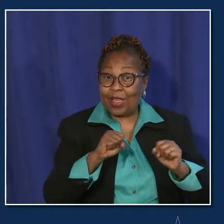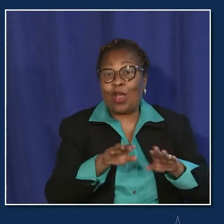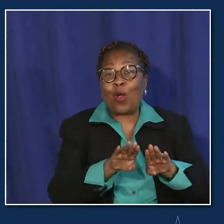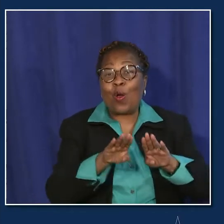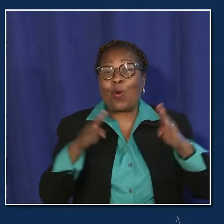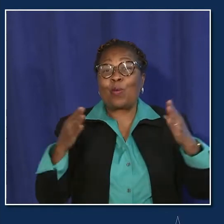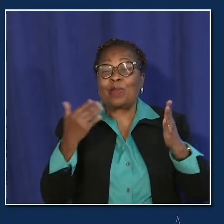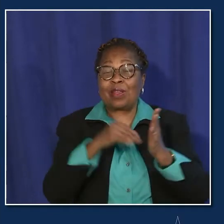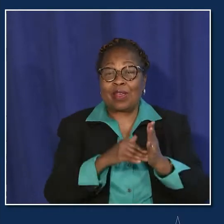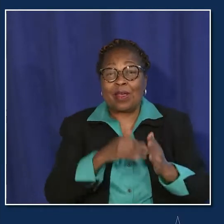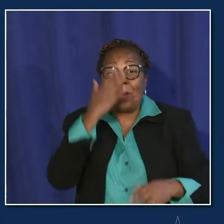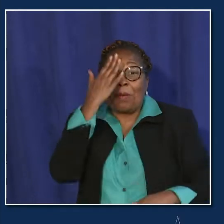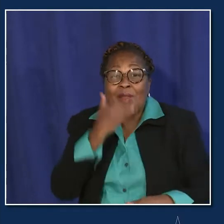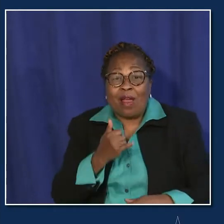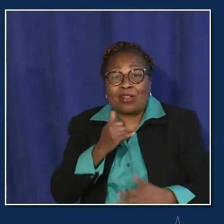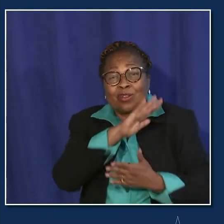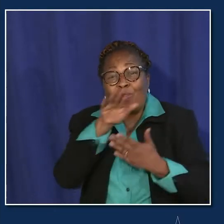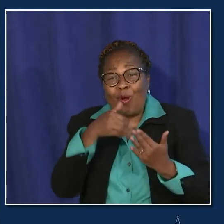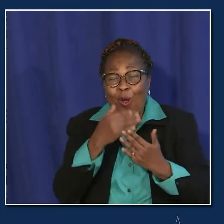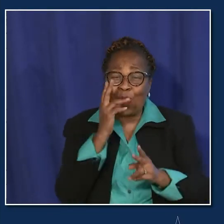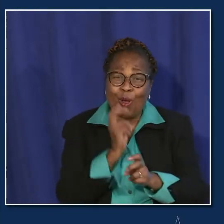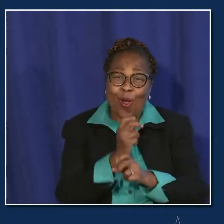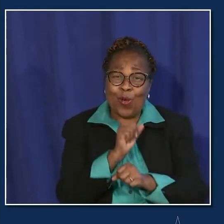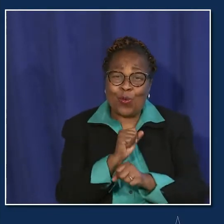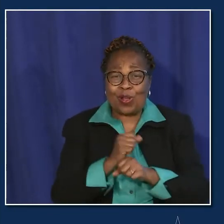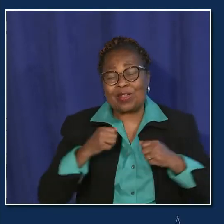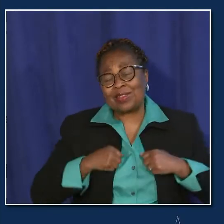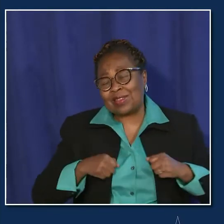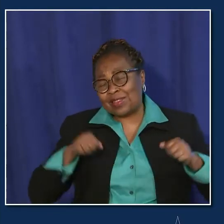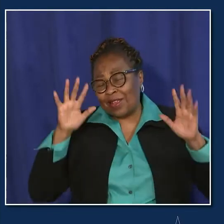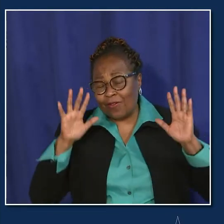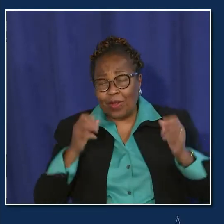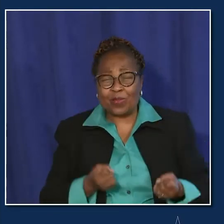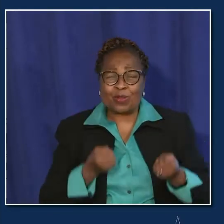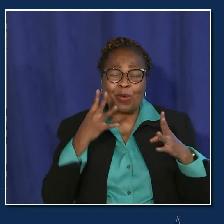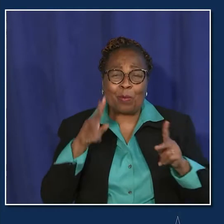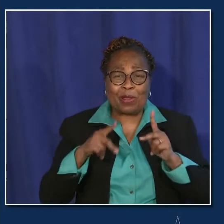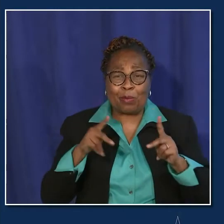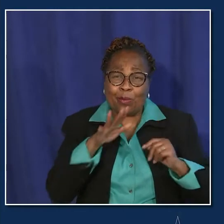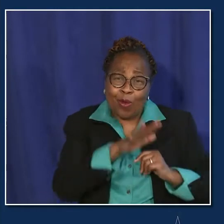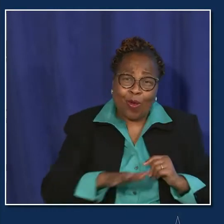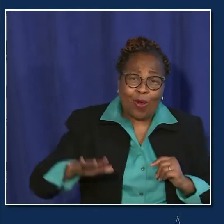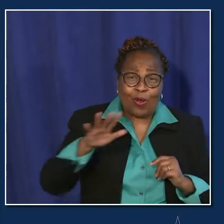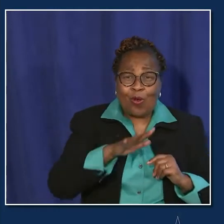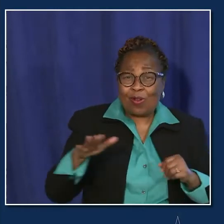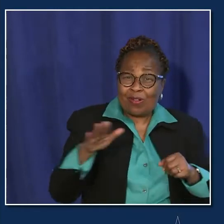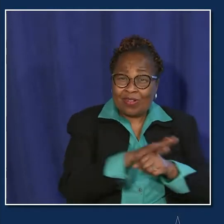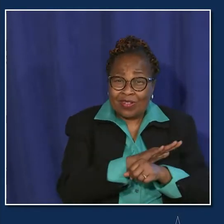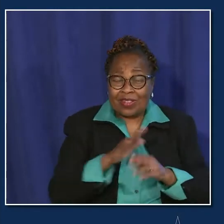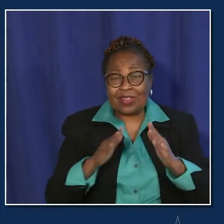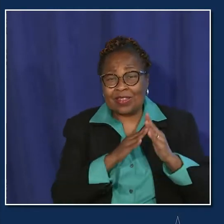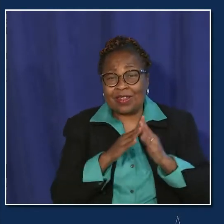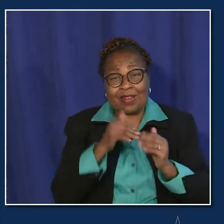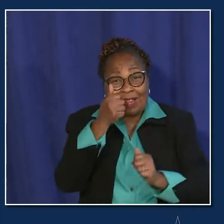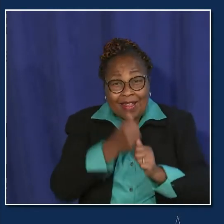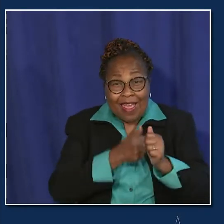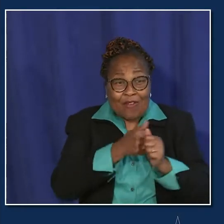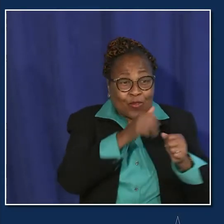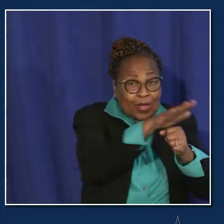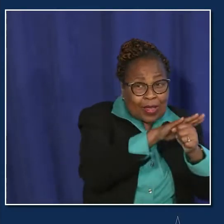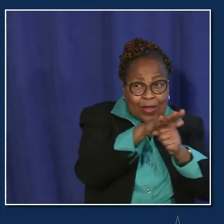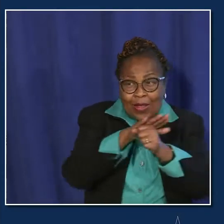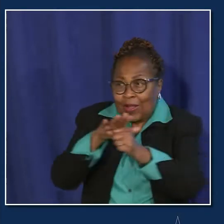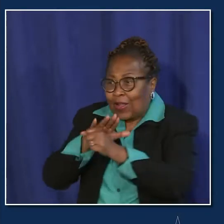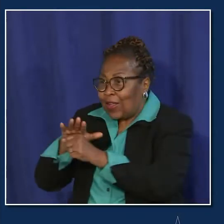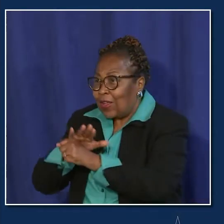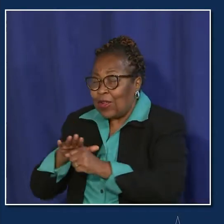because of all the hard work and sacrifice of so many people across our entire city in every neighborhood who